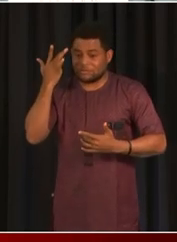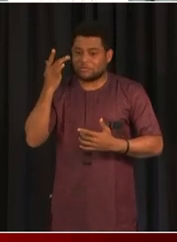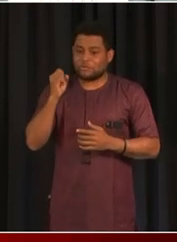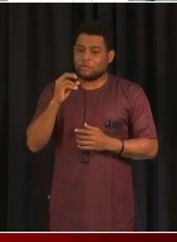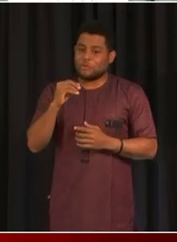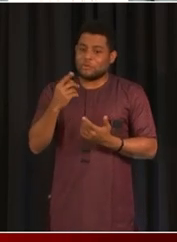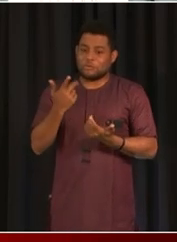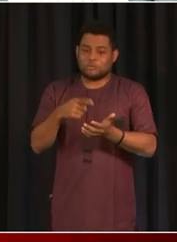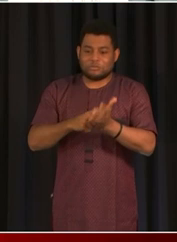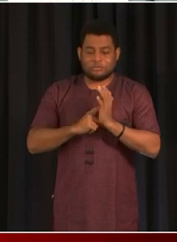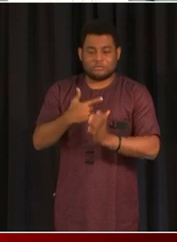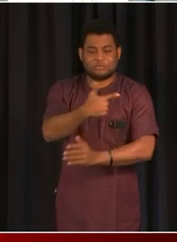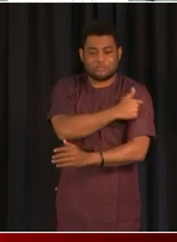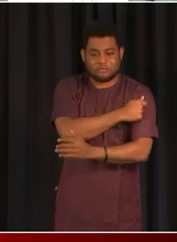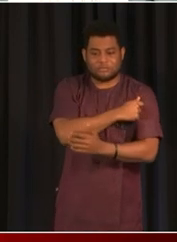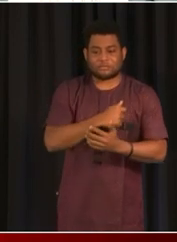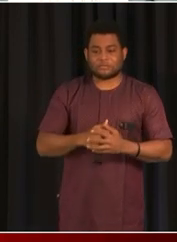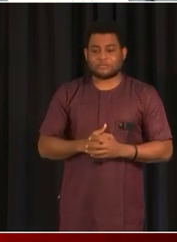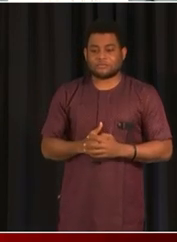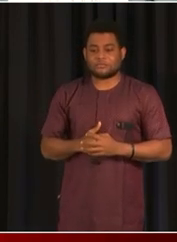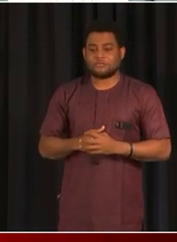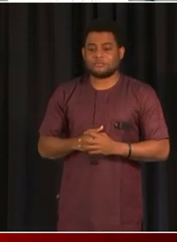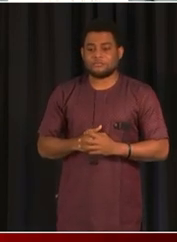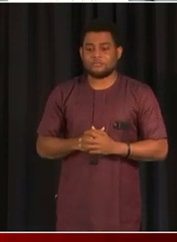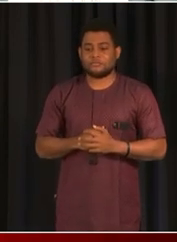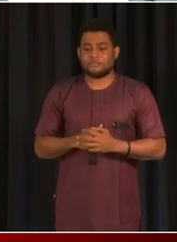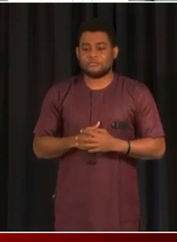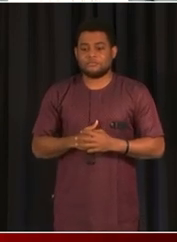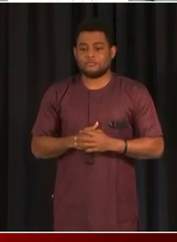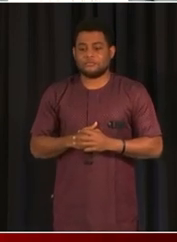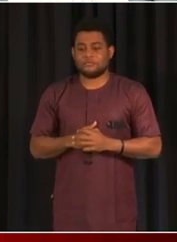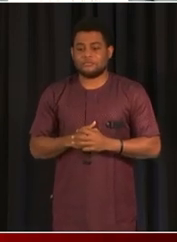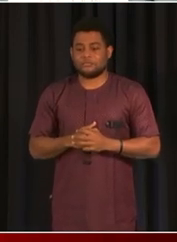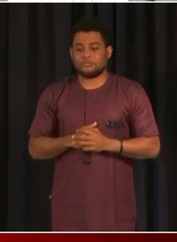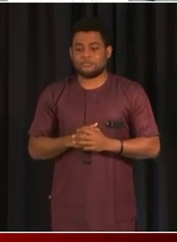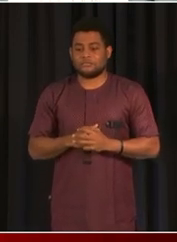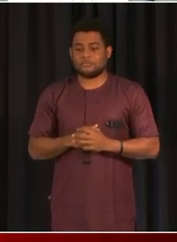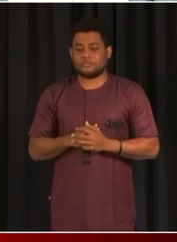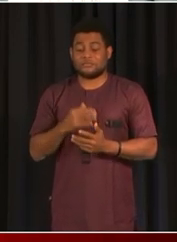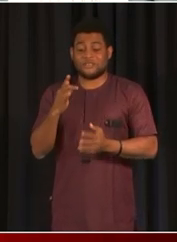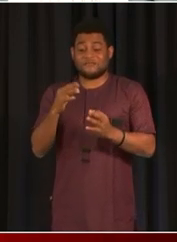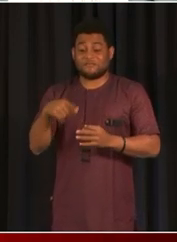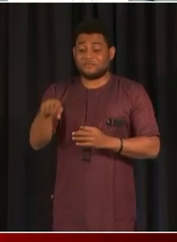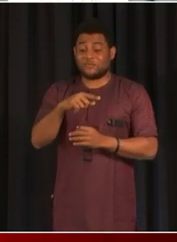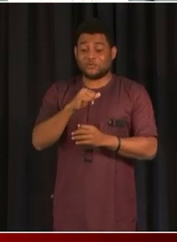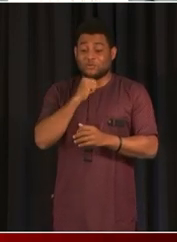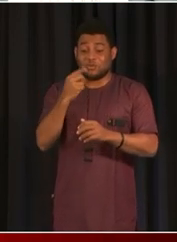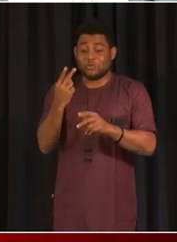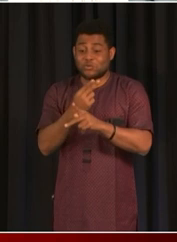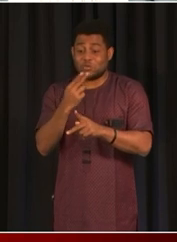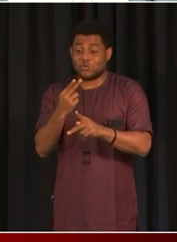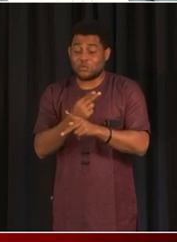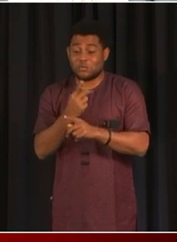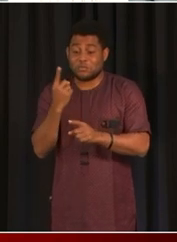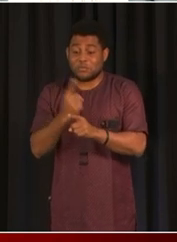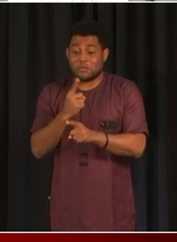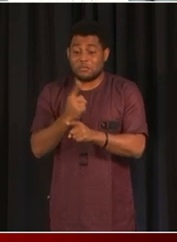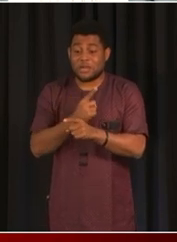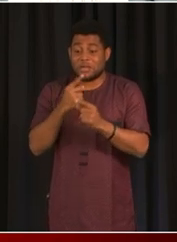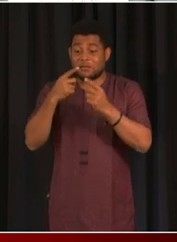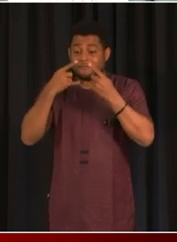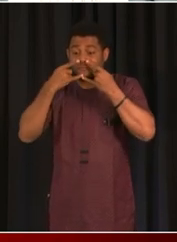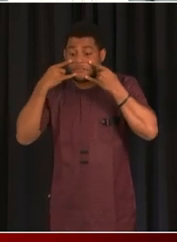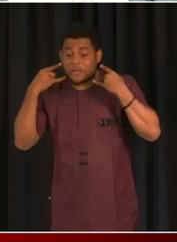encounters if people are not using the right type of personal protective equipment. And we all saw what happened last year during the peak